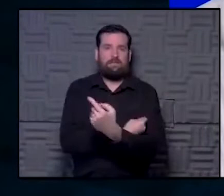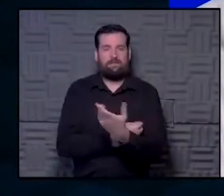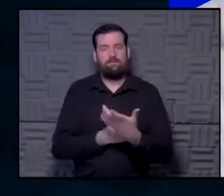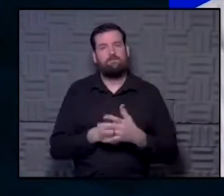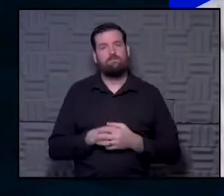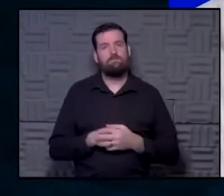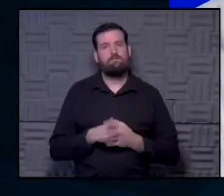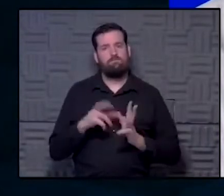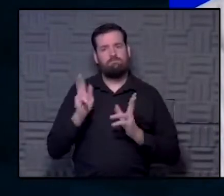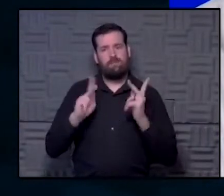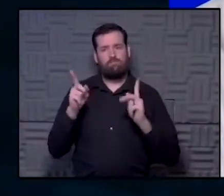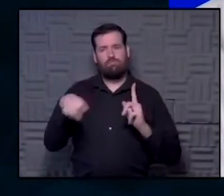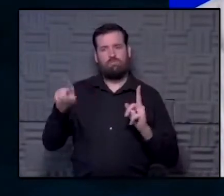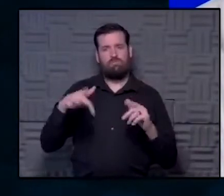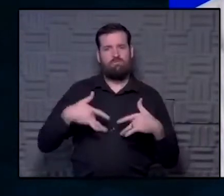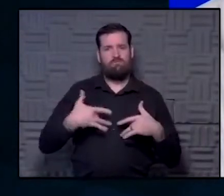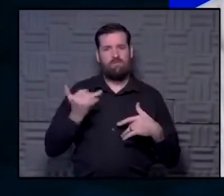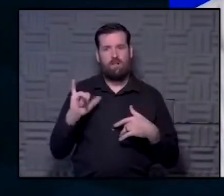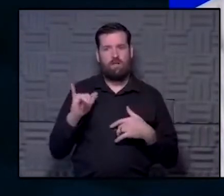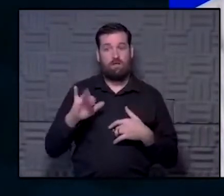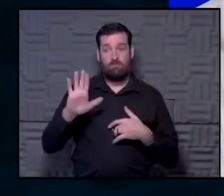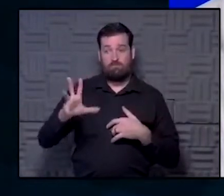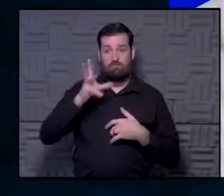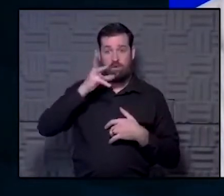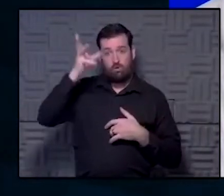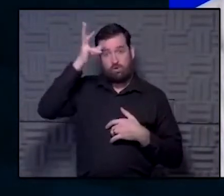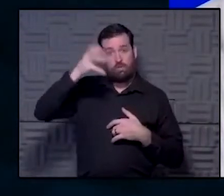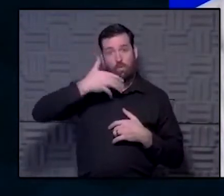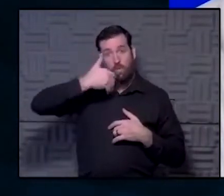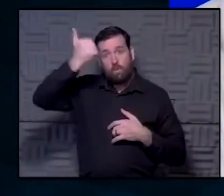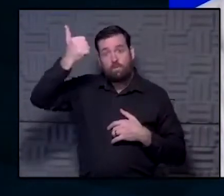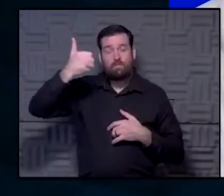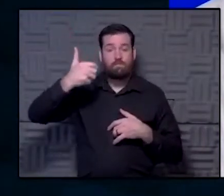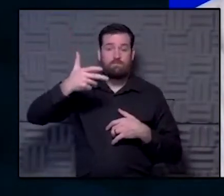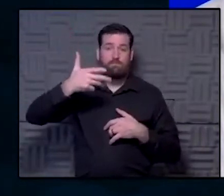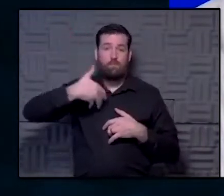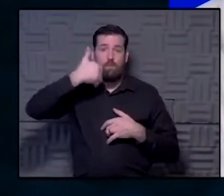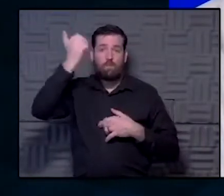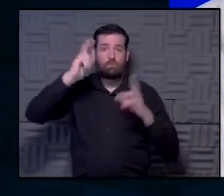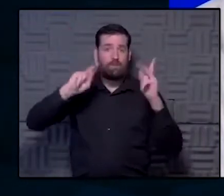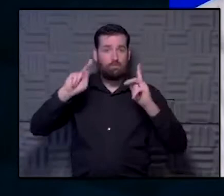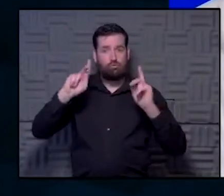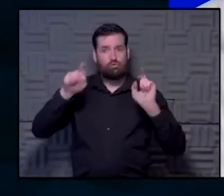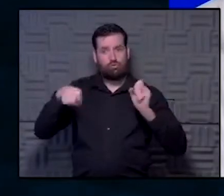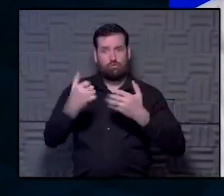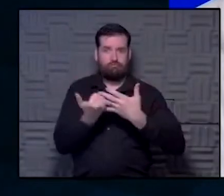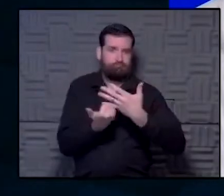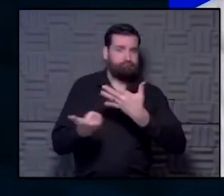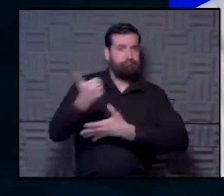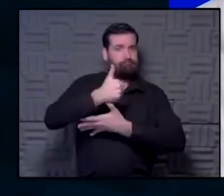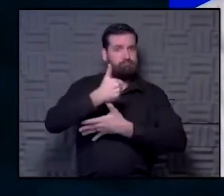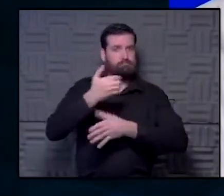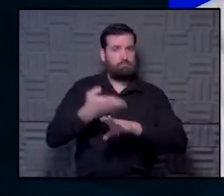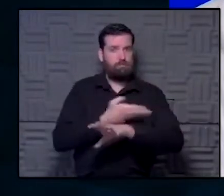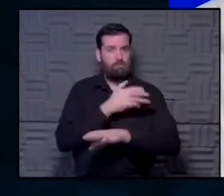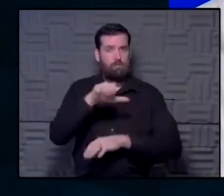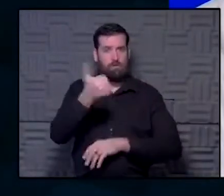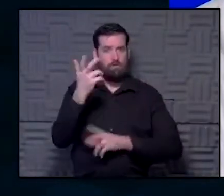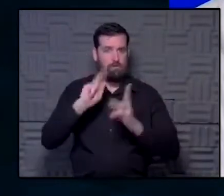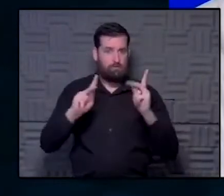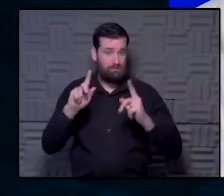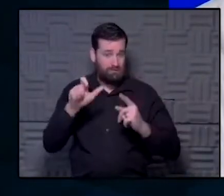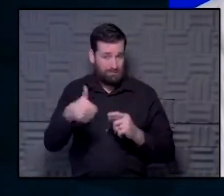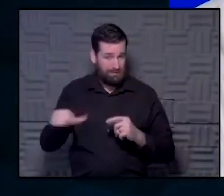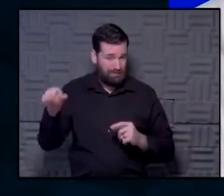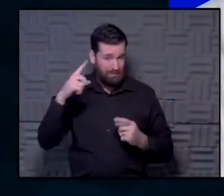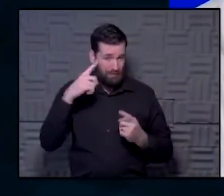people feeling like their older parents and older population should be getting it ahead of others. Do you have any thoughts